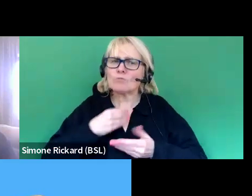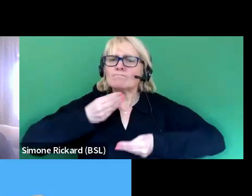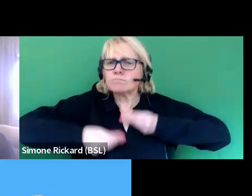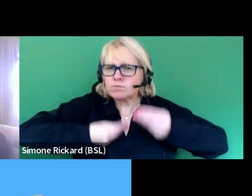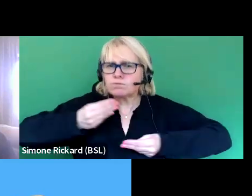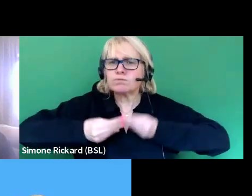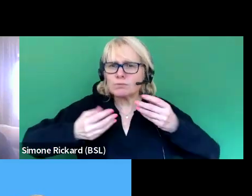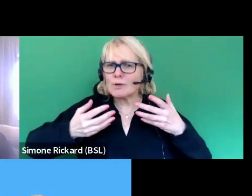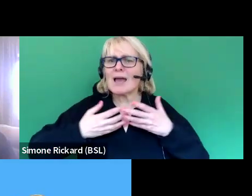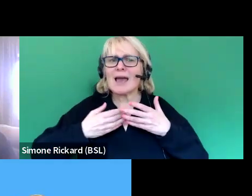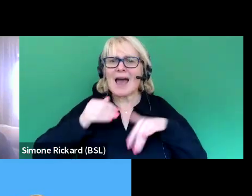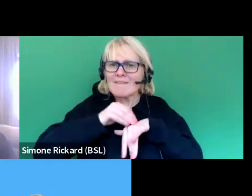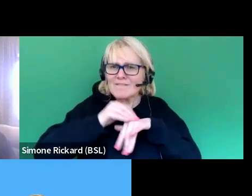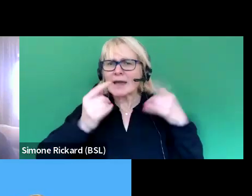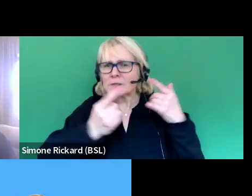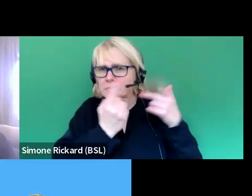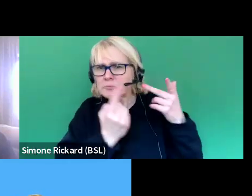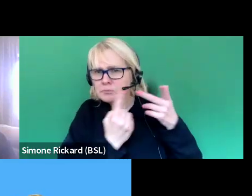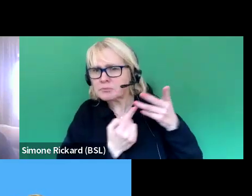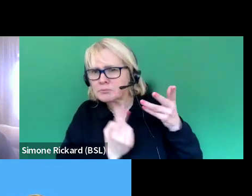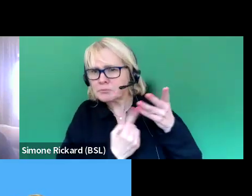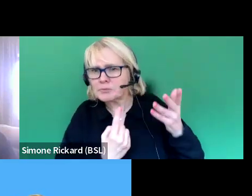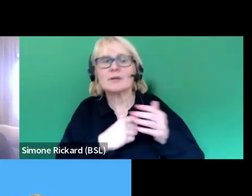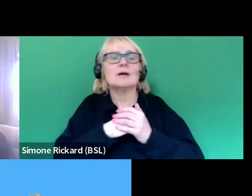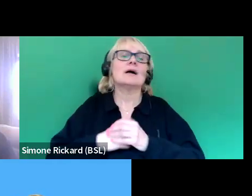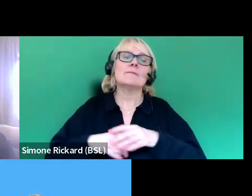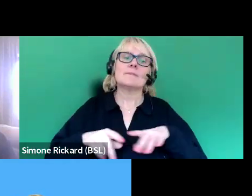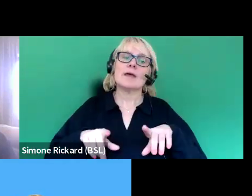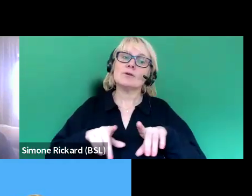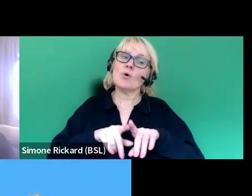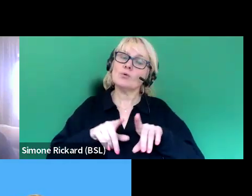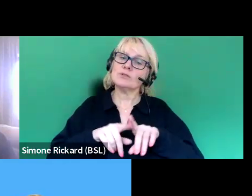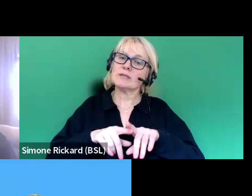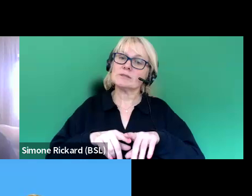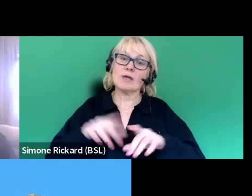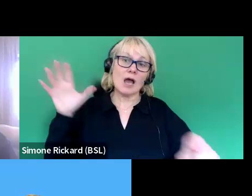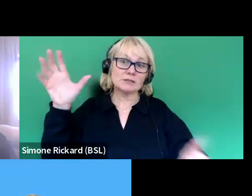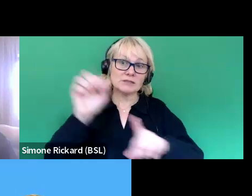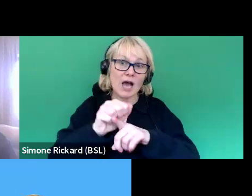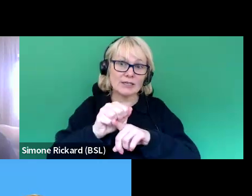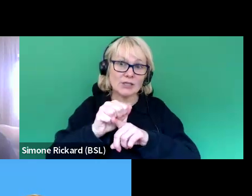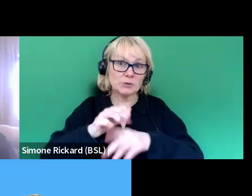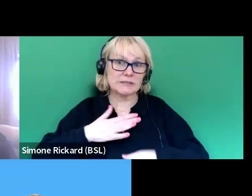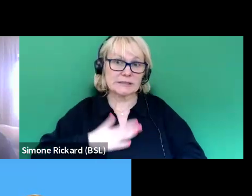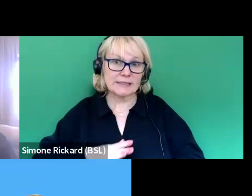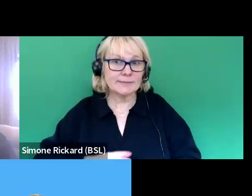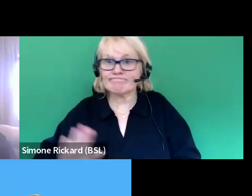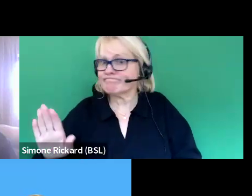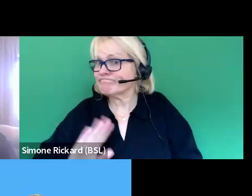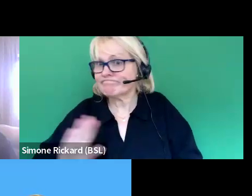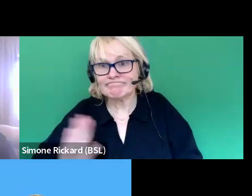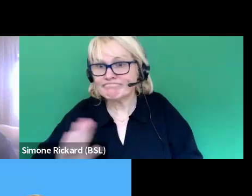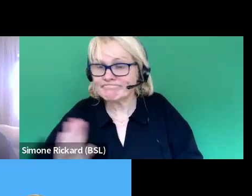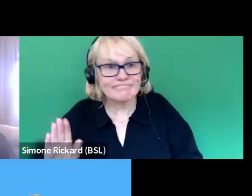you personally. And lastly, quick tip, you don't actually need a diagnosis to get support from Access to Work, which is